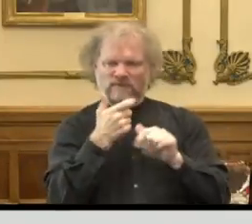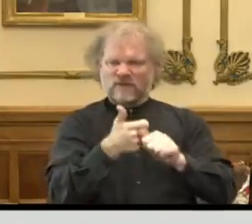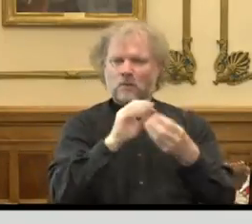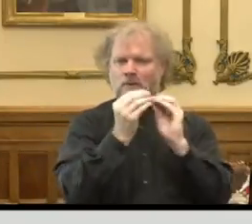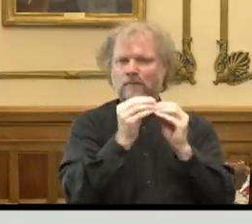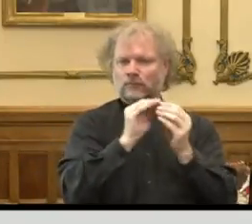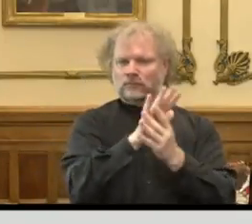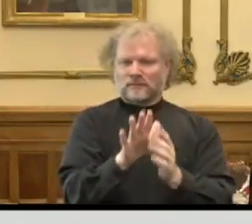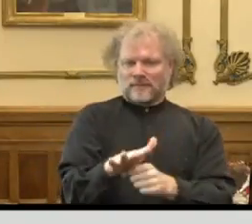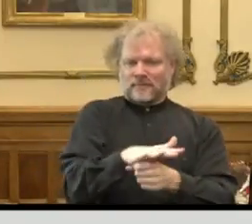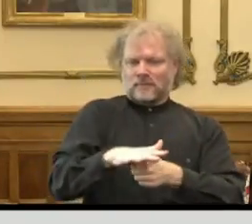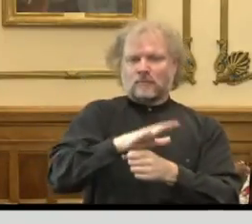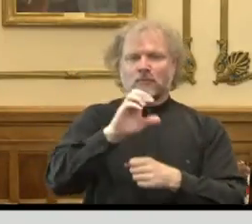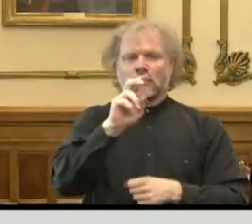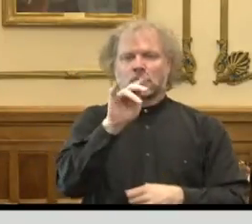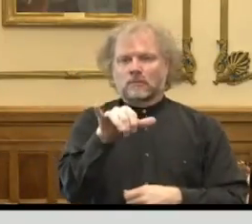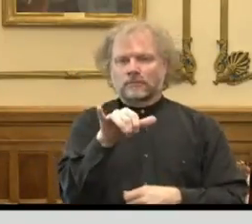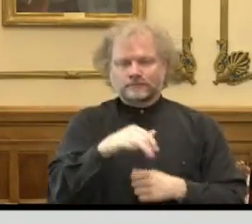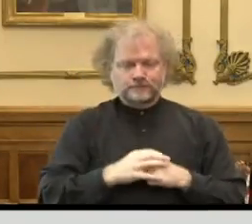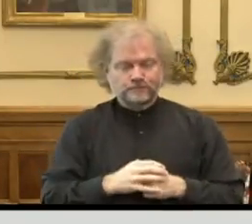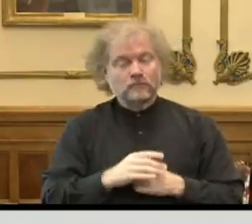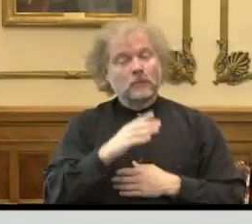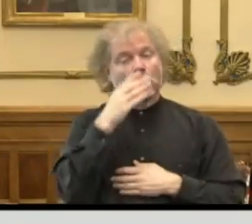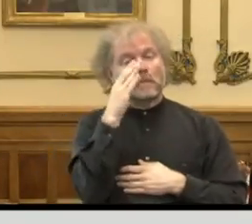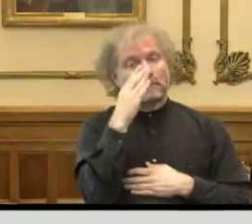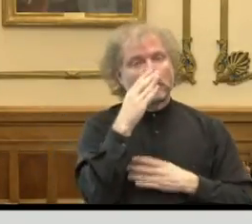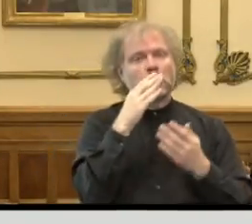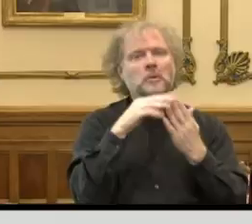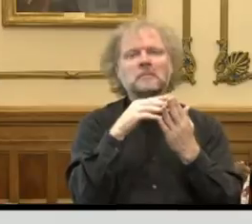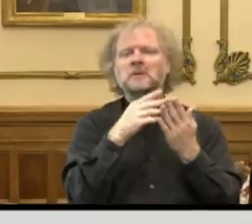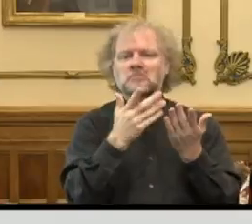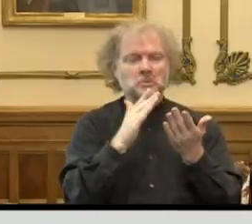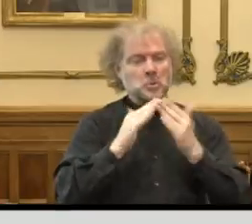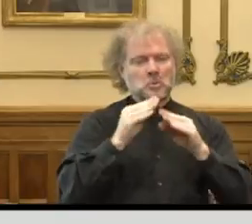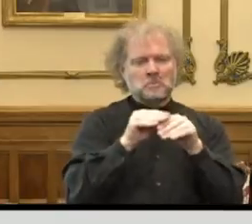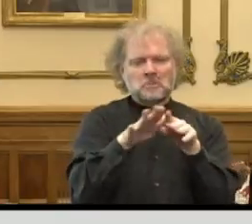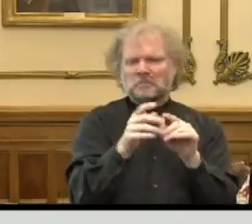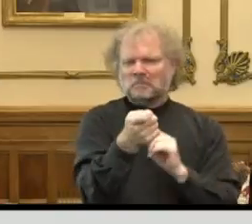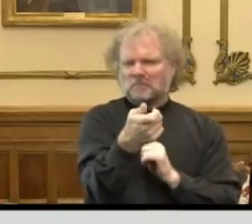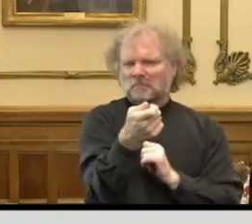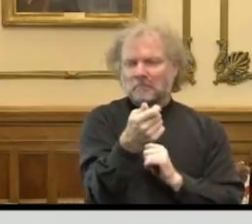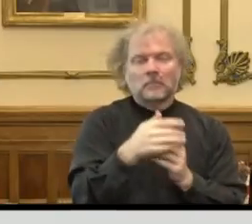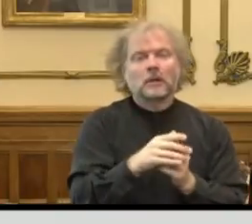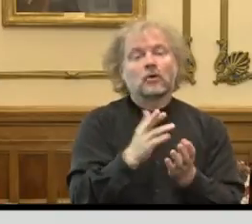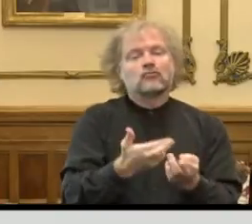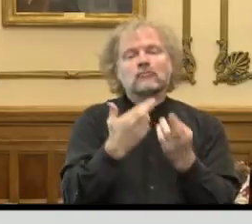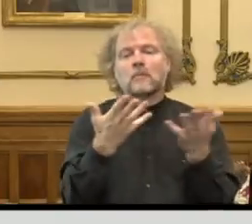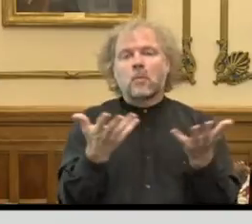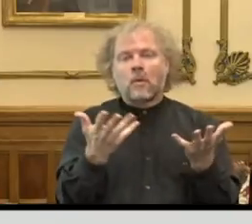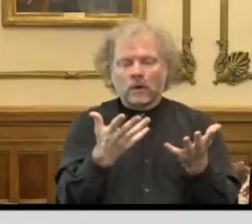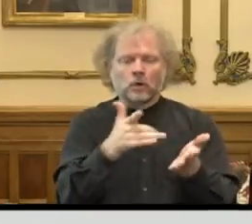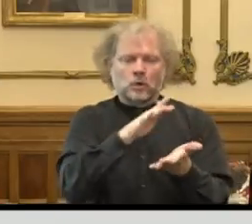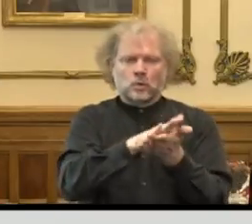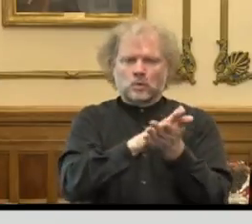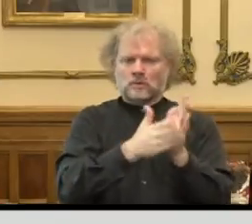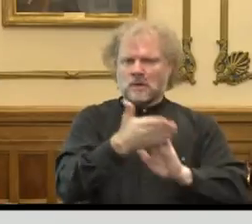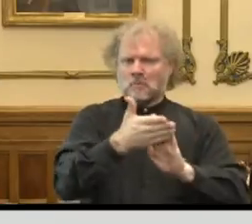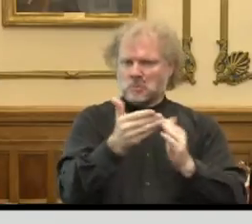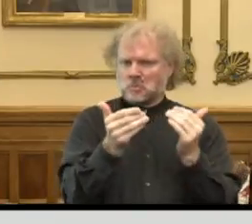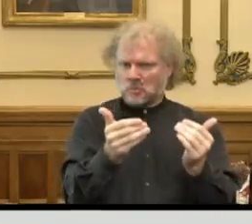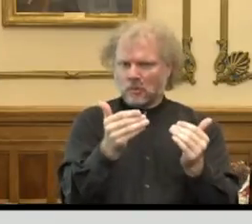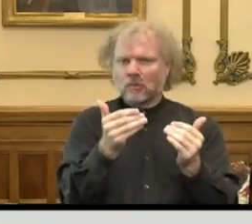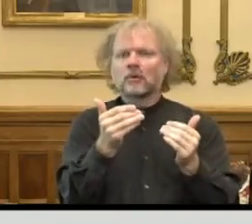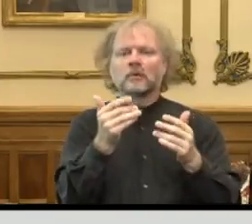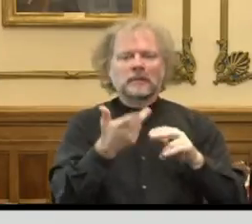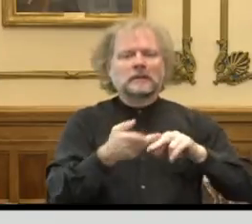regarding their community spread. Blue indicates minimal community spread. The recommendations would be that schools operate all grades in